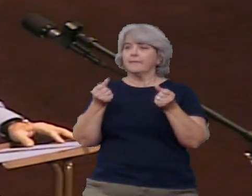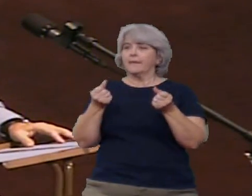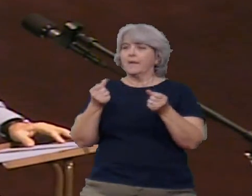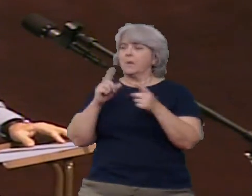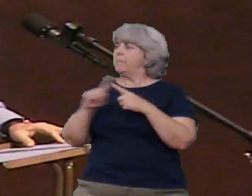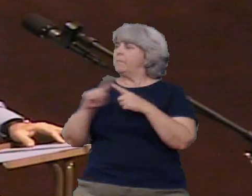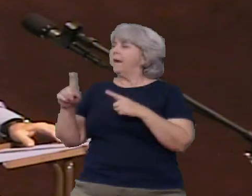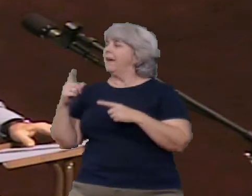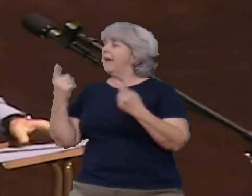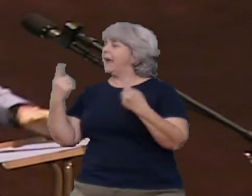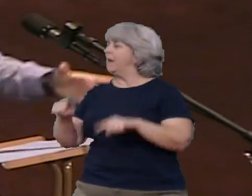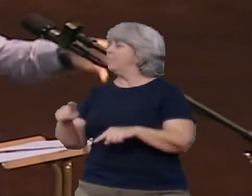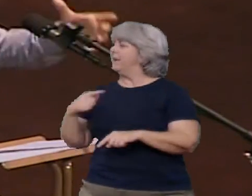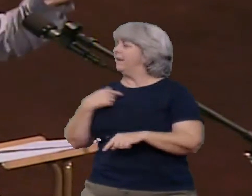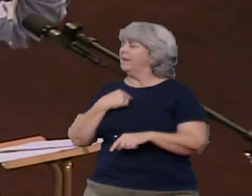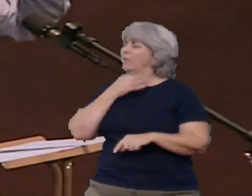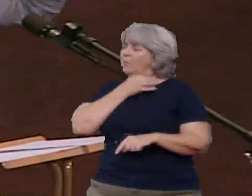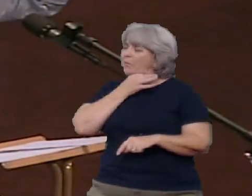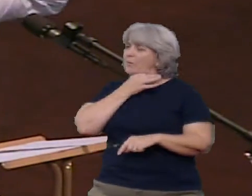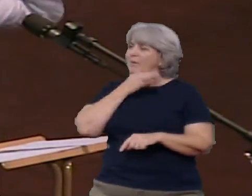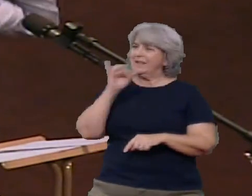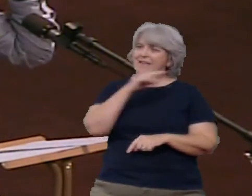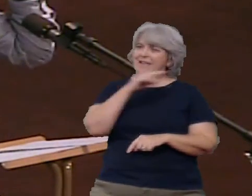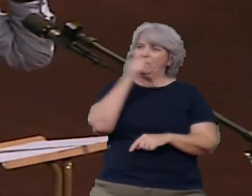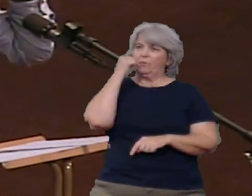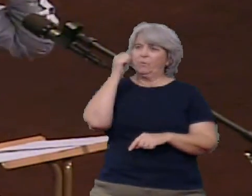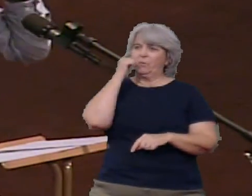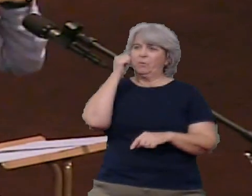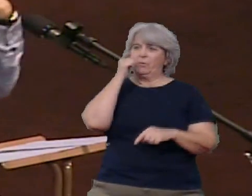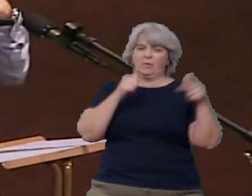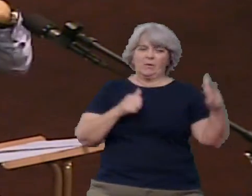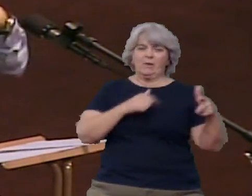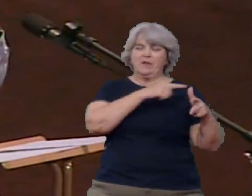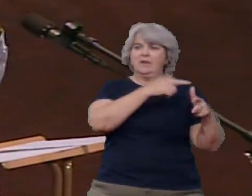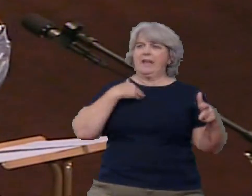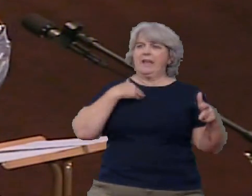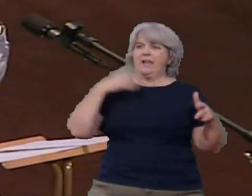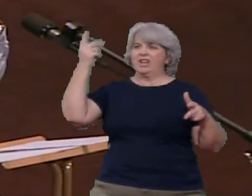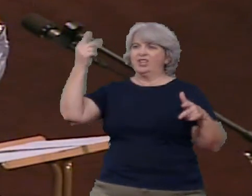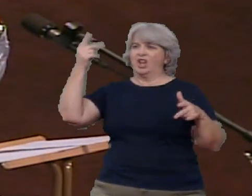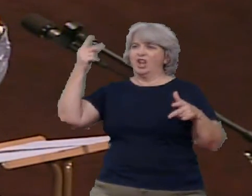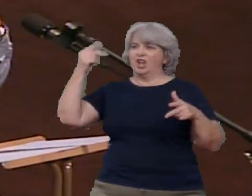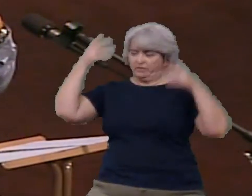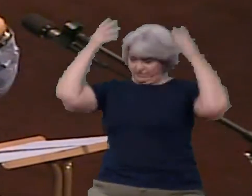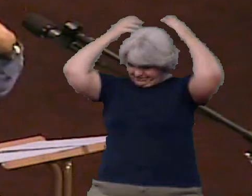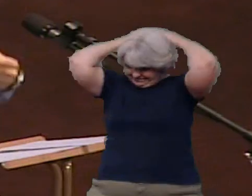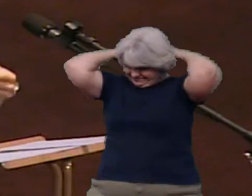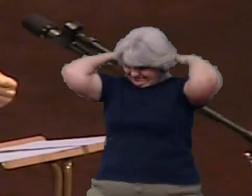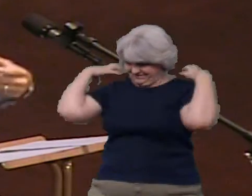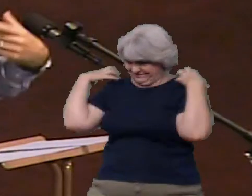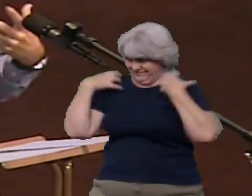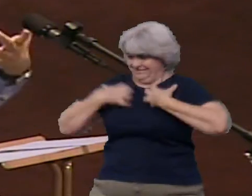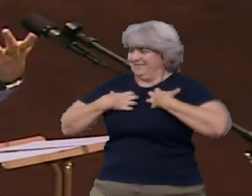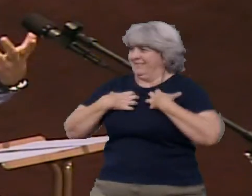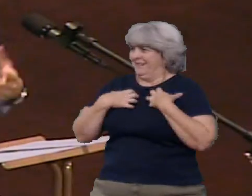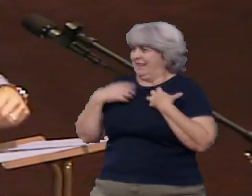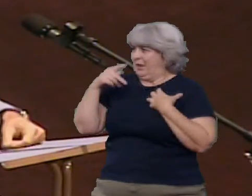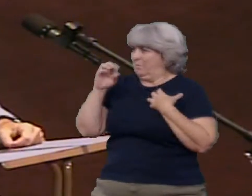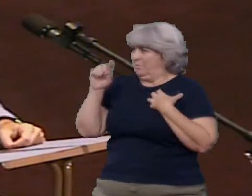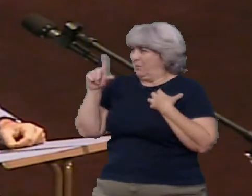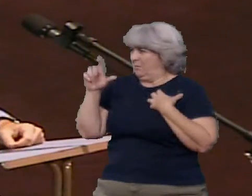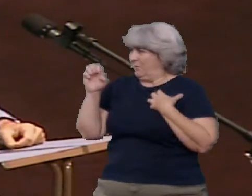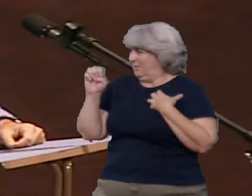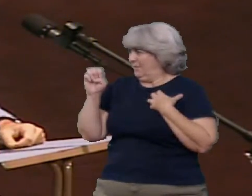that. I looked because it was just interesting. She had like a poodle-type dog draped around her shoulders, like she's wearing it like a scarf, had a backpack